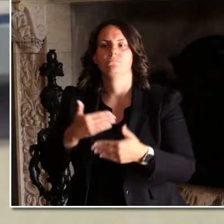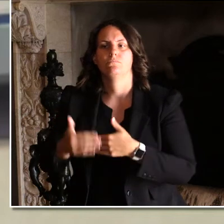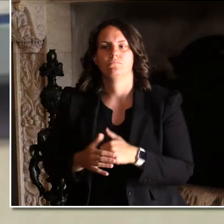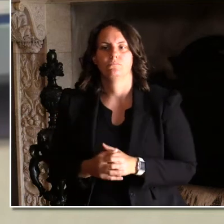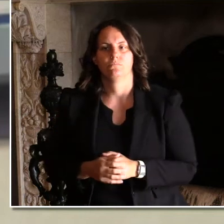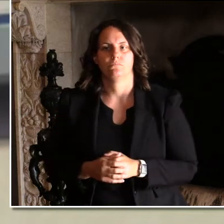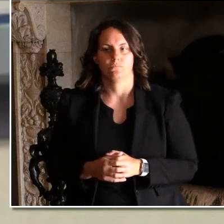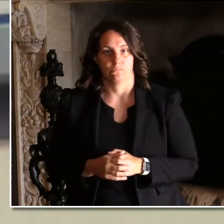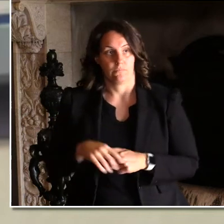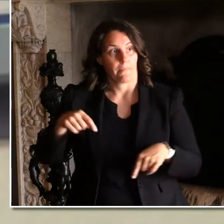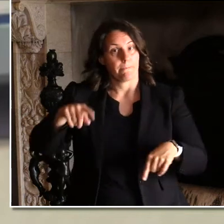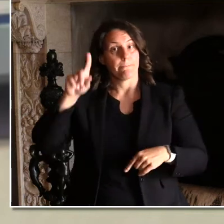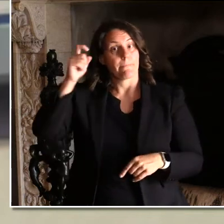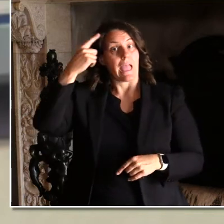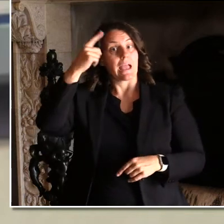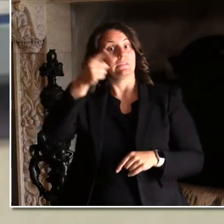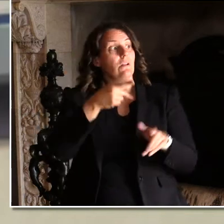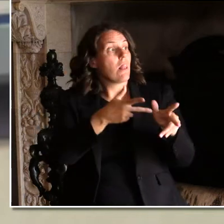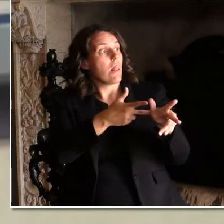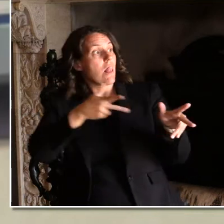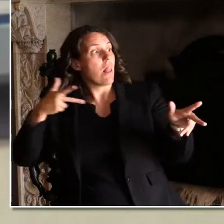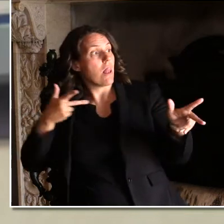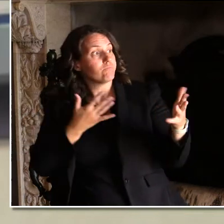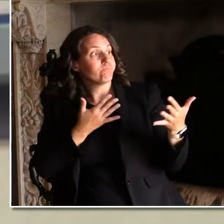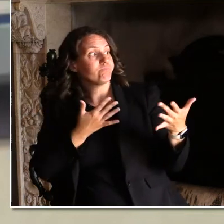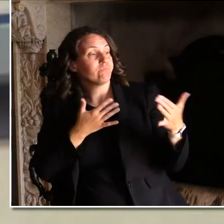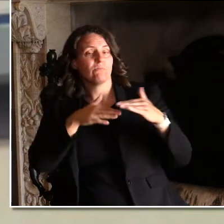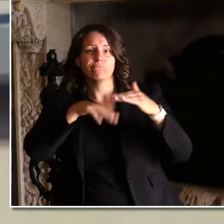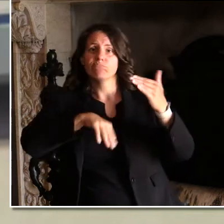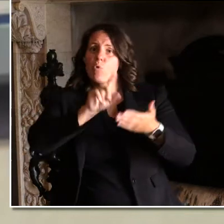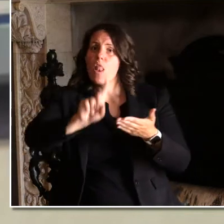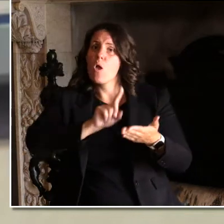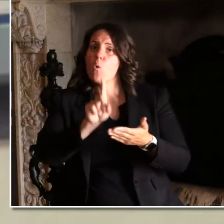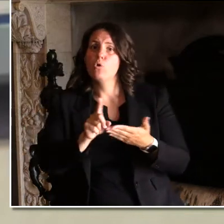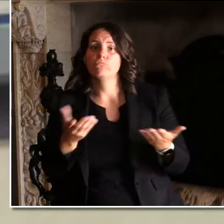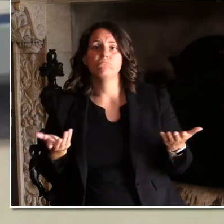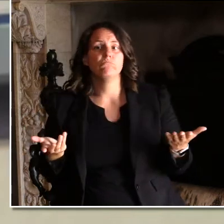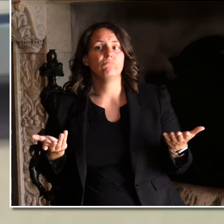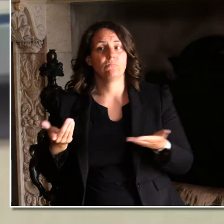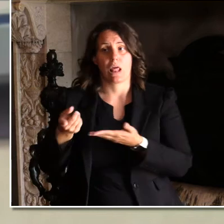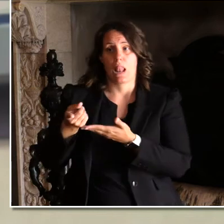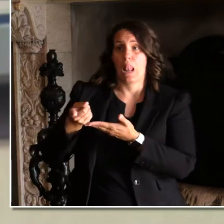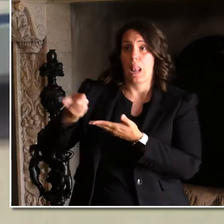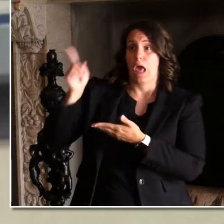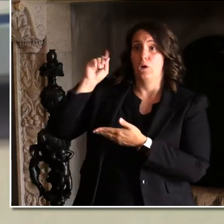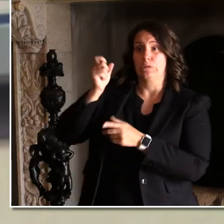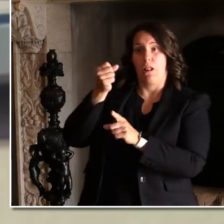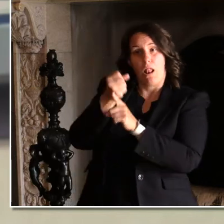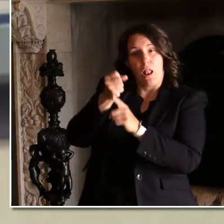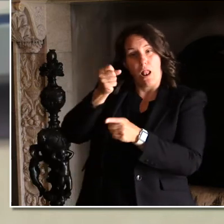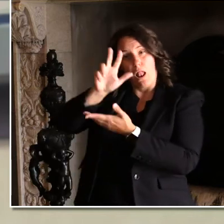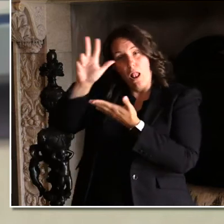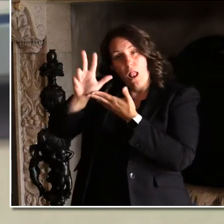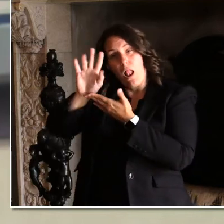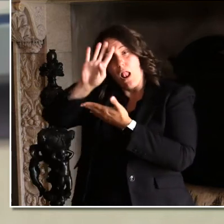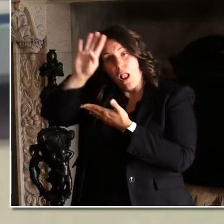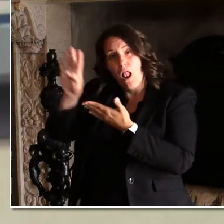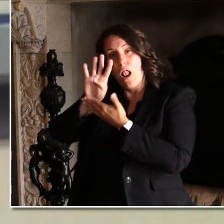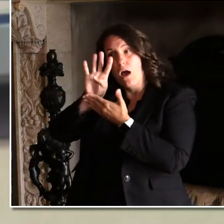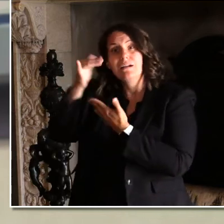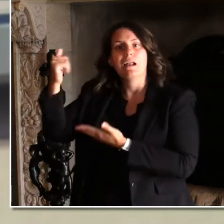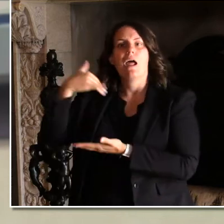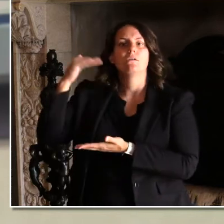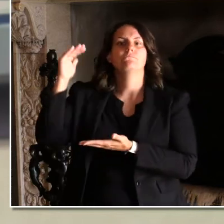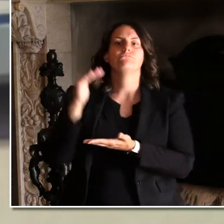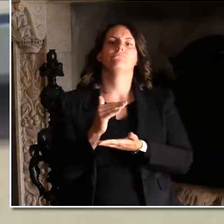about wait times above 4 hours. And so to have wait times under an hour at the Alliant Energy Center is great. And